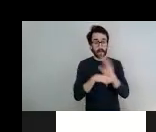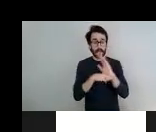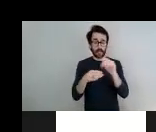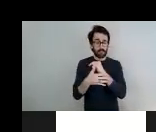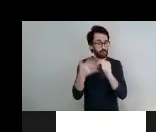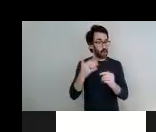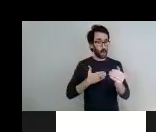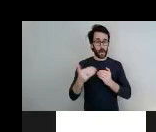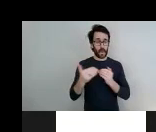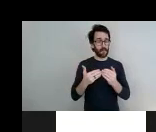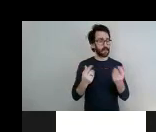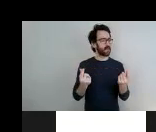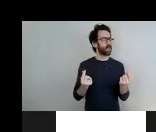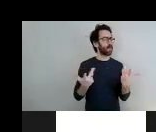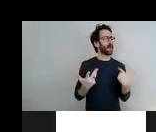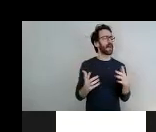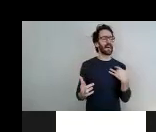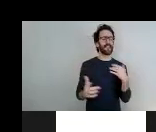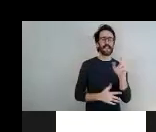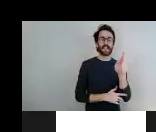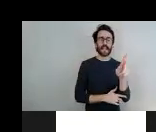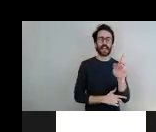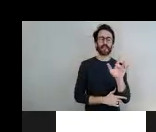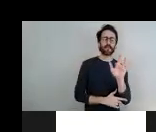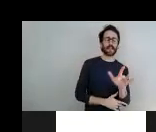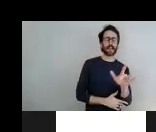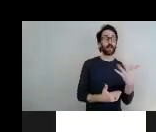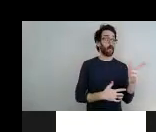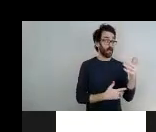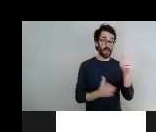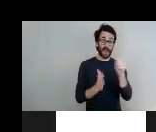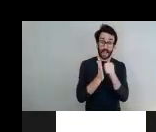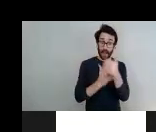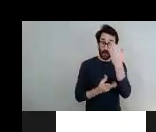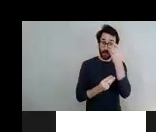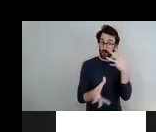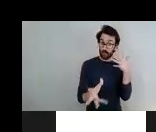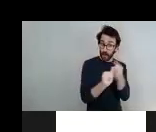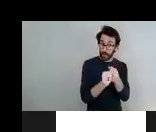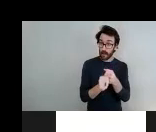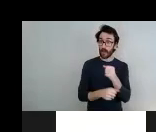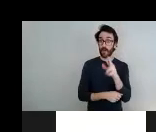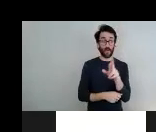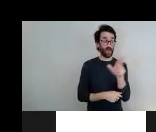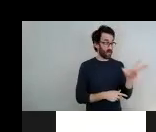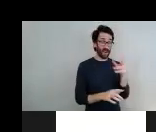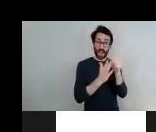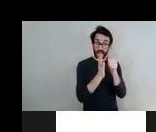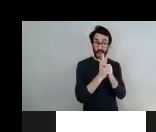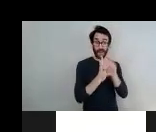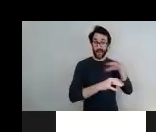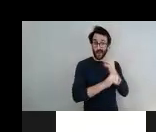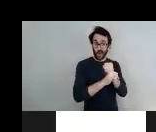They ask you to click on a link for various reasons, such as updating your account information, unlocking your account, or accepting a